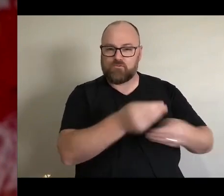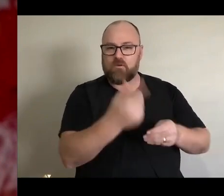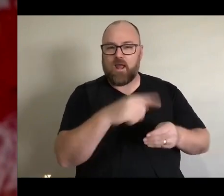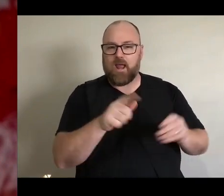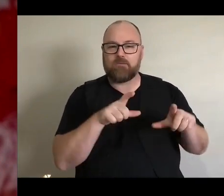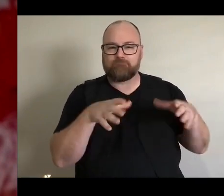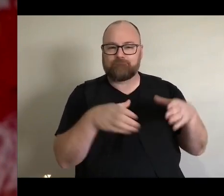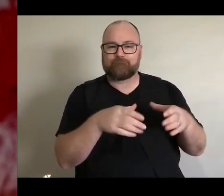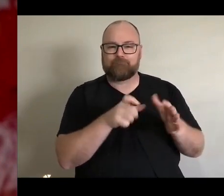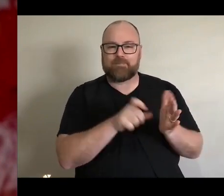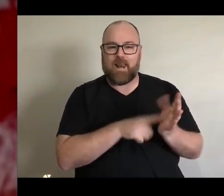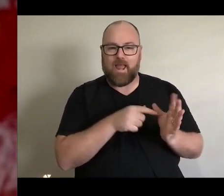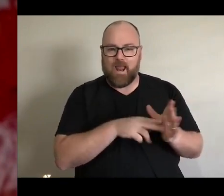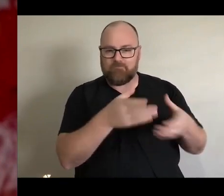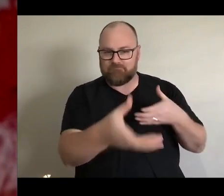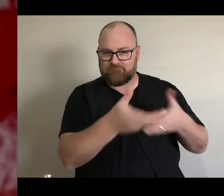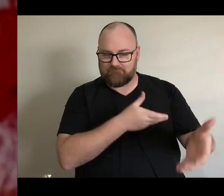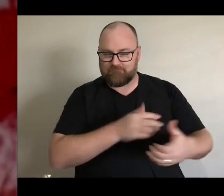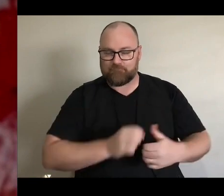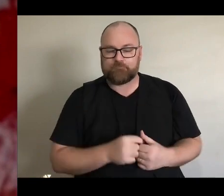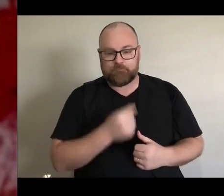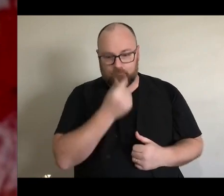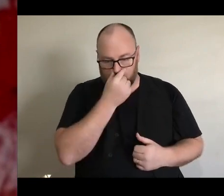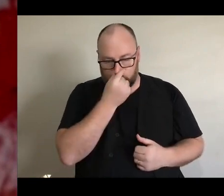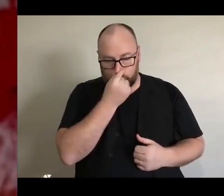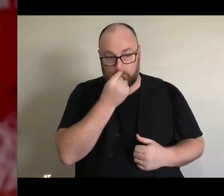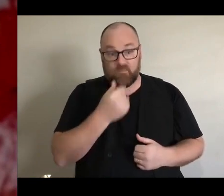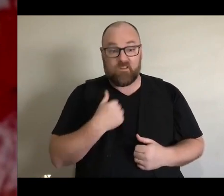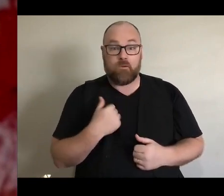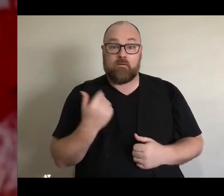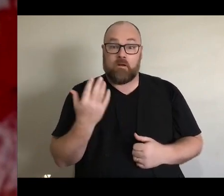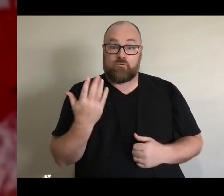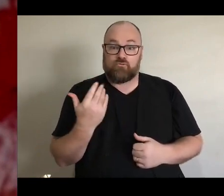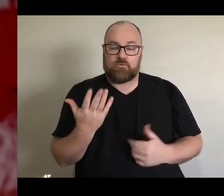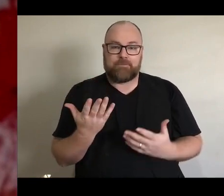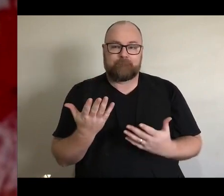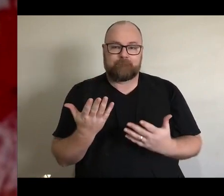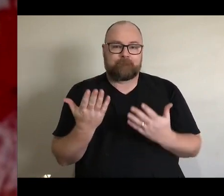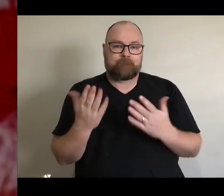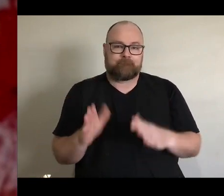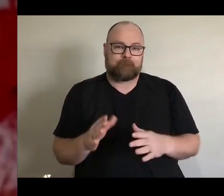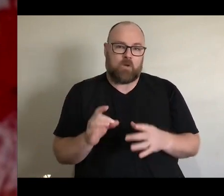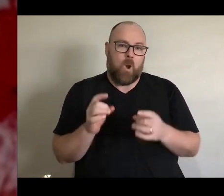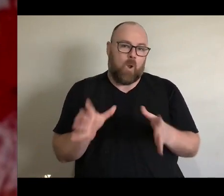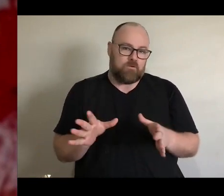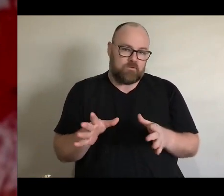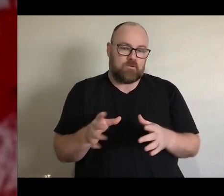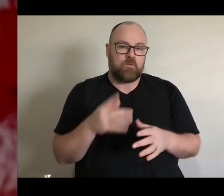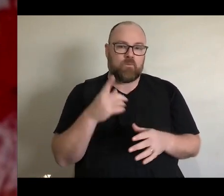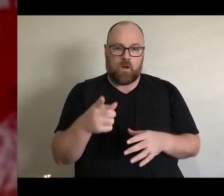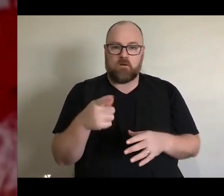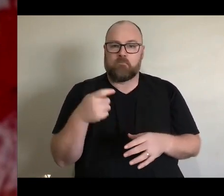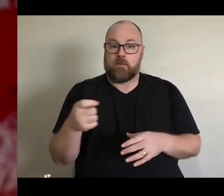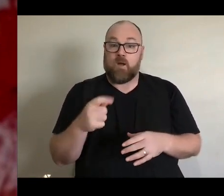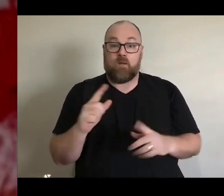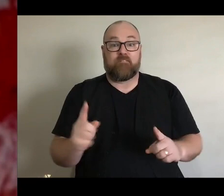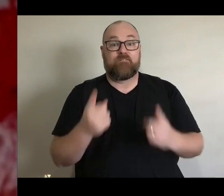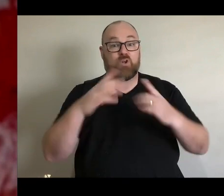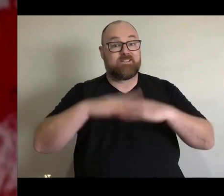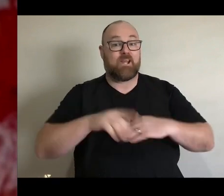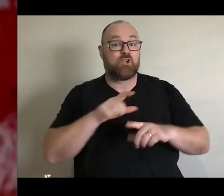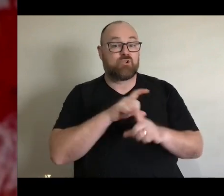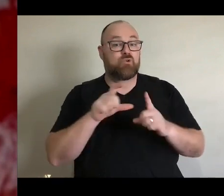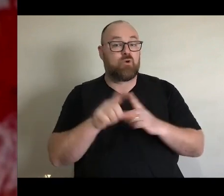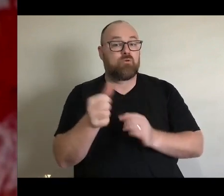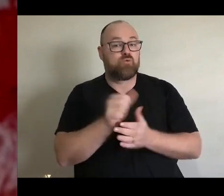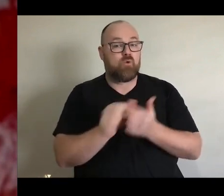groups. Just recently, we've just lost a really significant member of the First Nations cultural arts industry,